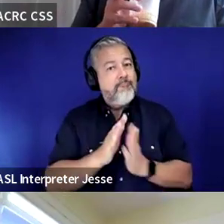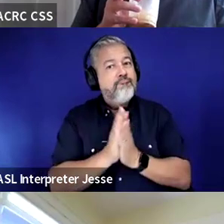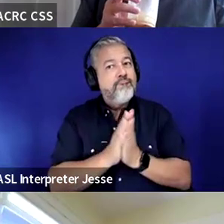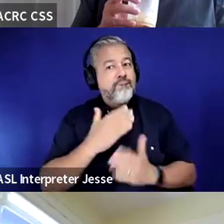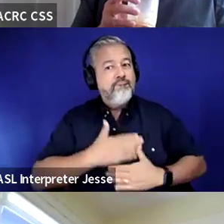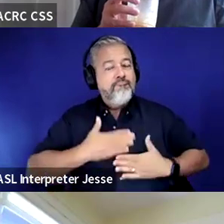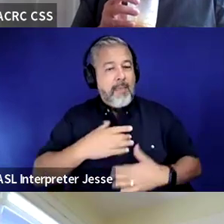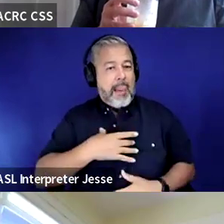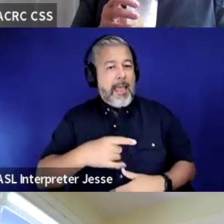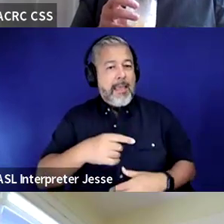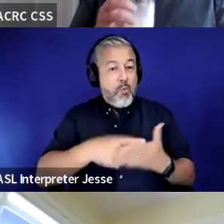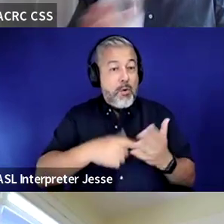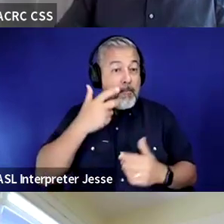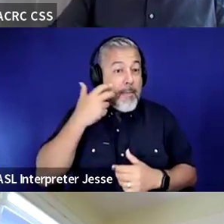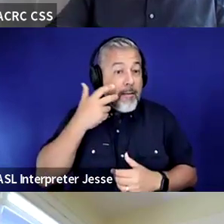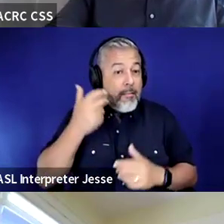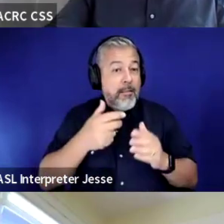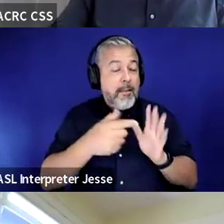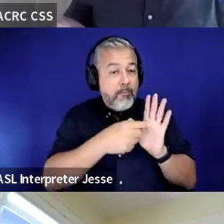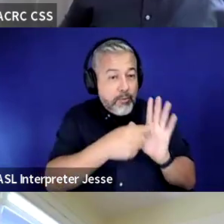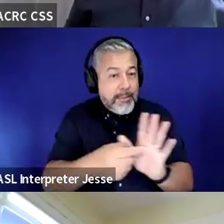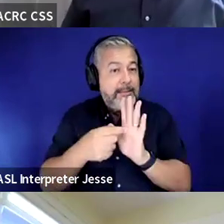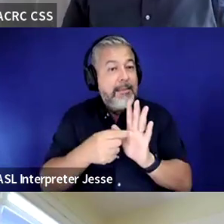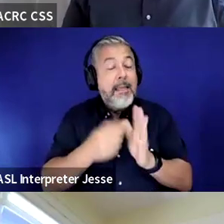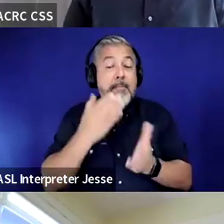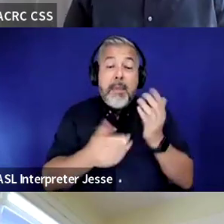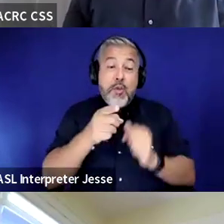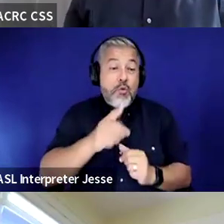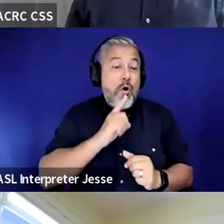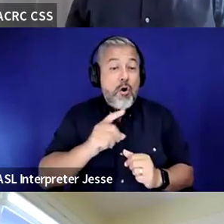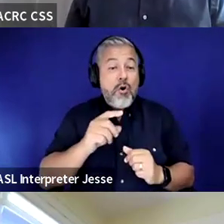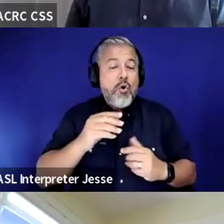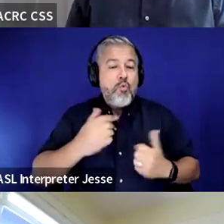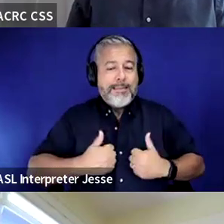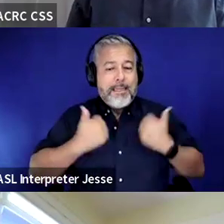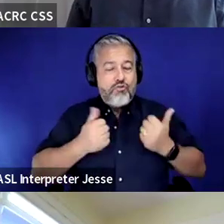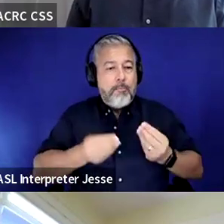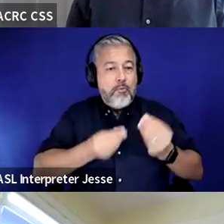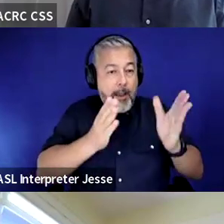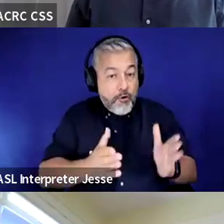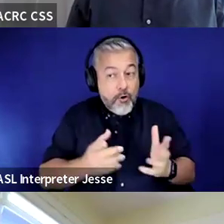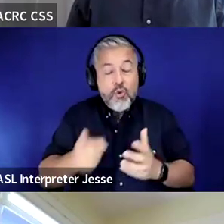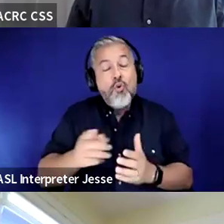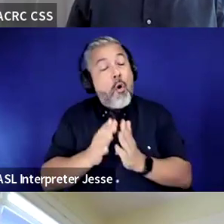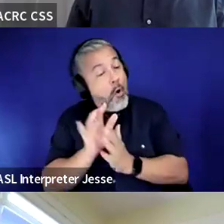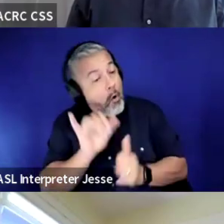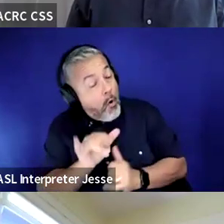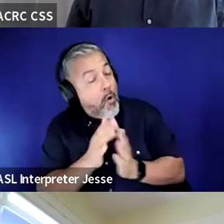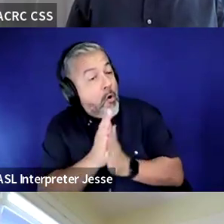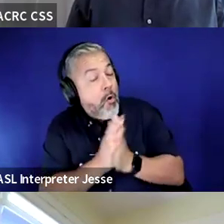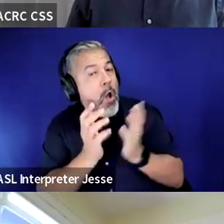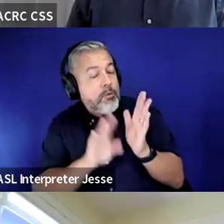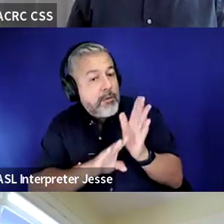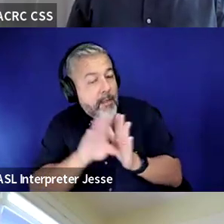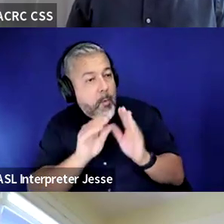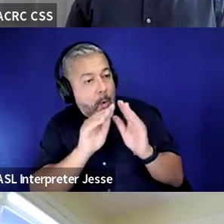Michael presented, and perhaps you're a residential provider and you have an interest in developing a home like this, please